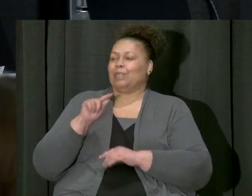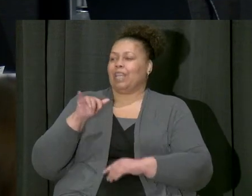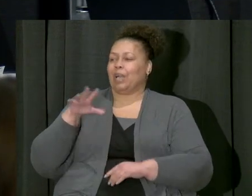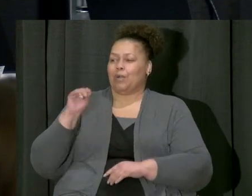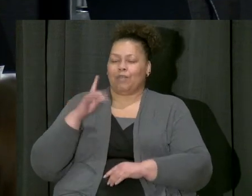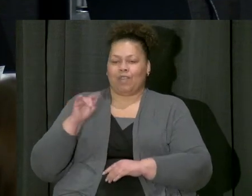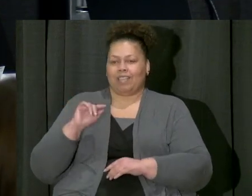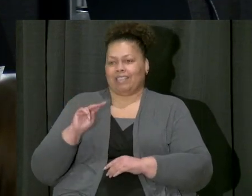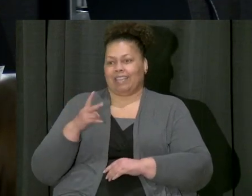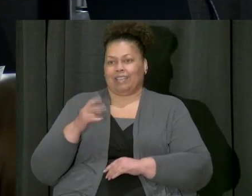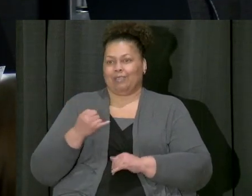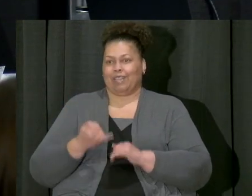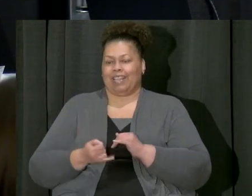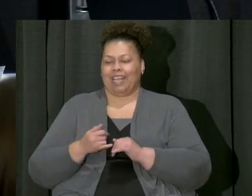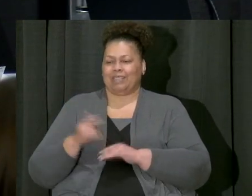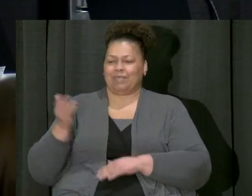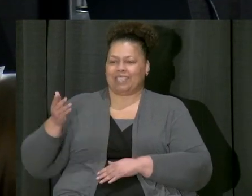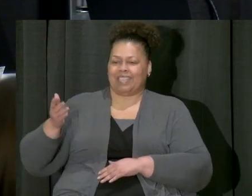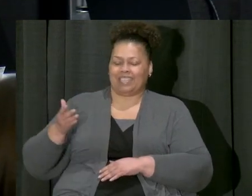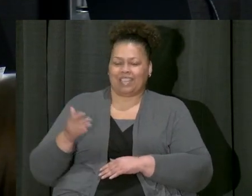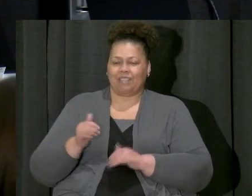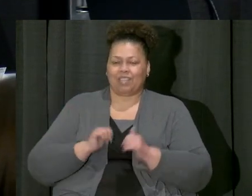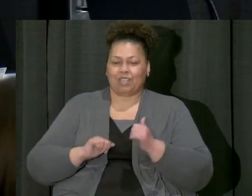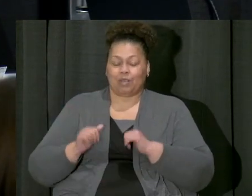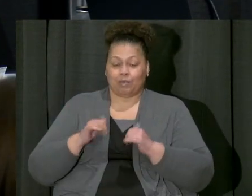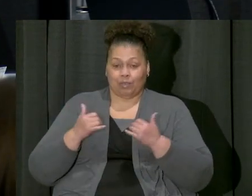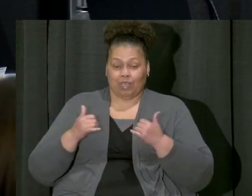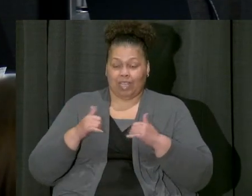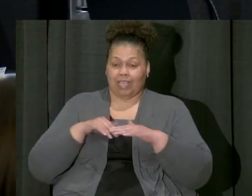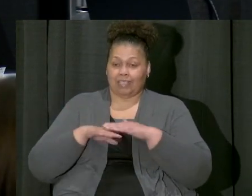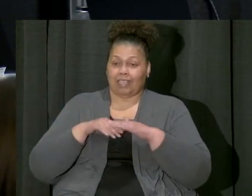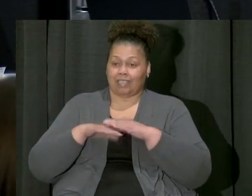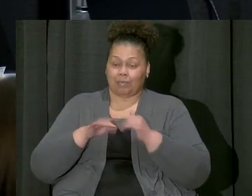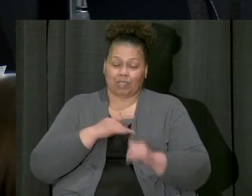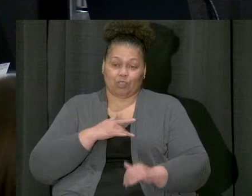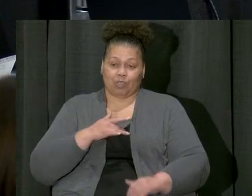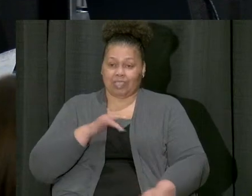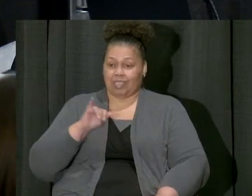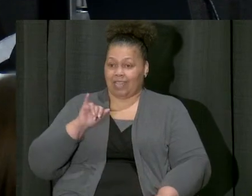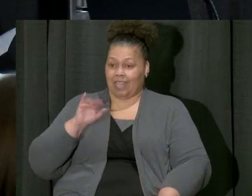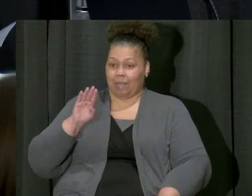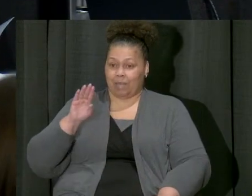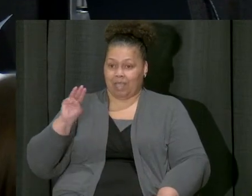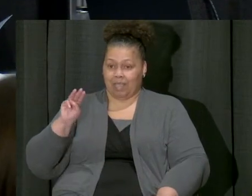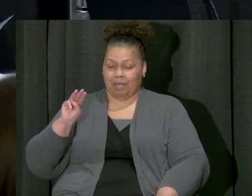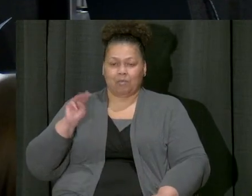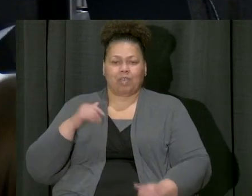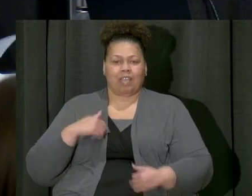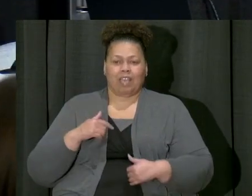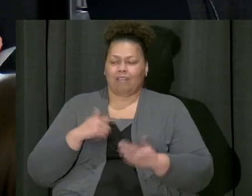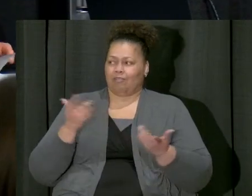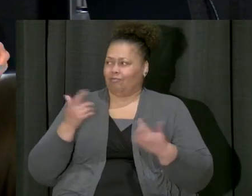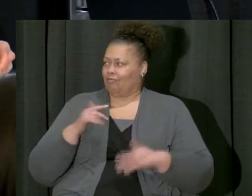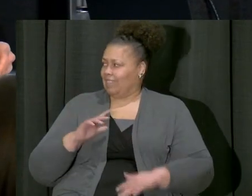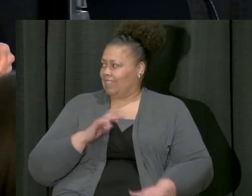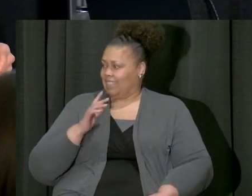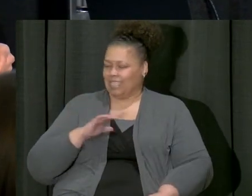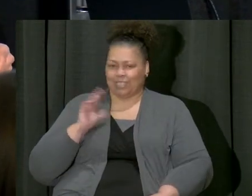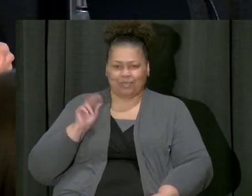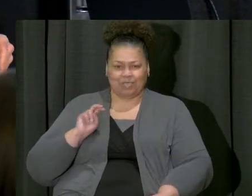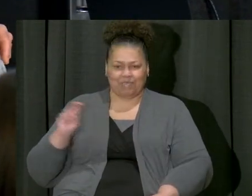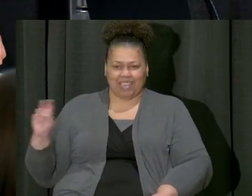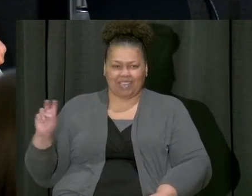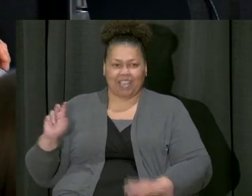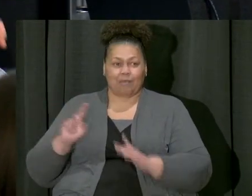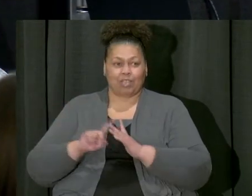show. Today's is Accessibility Trends at IBM, and we've got quite a distinguished panel here. I'd like to start